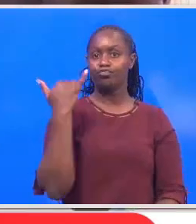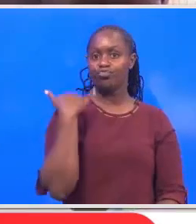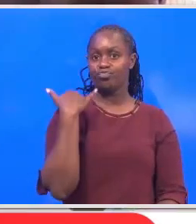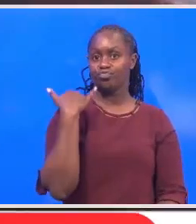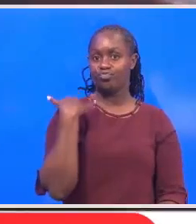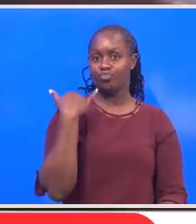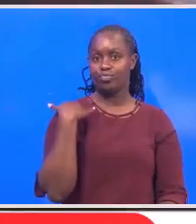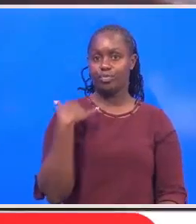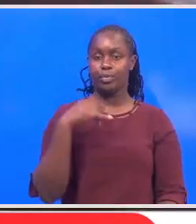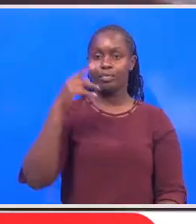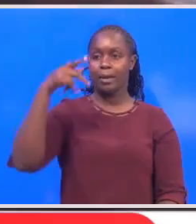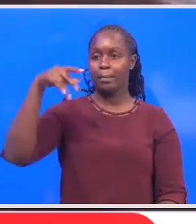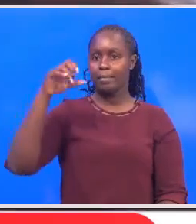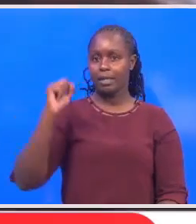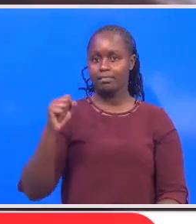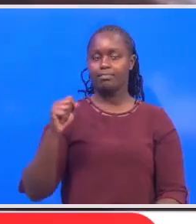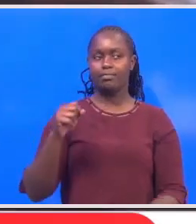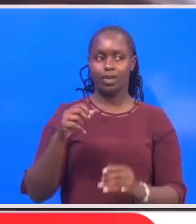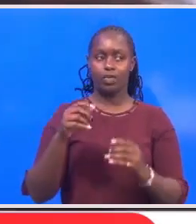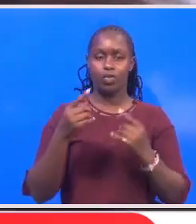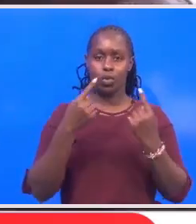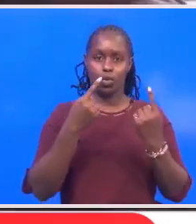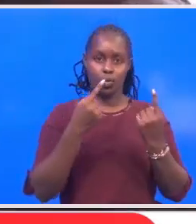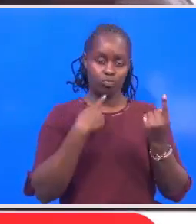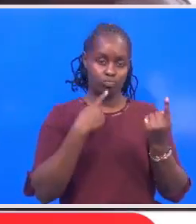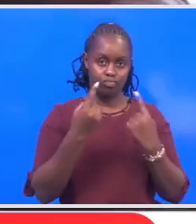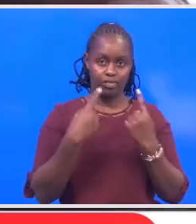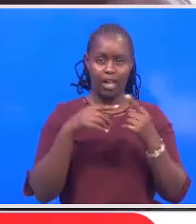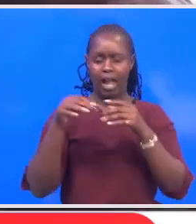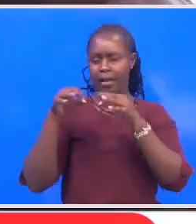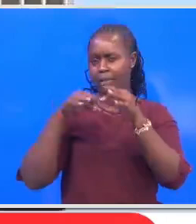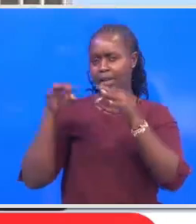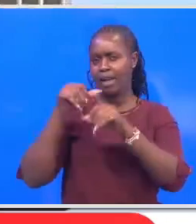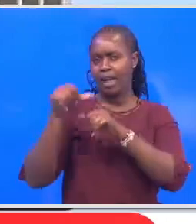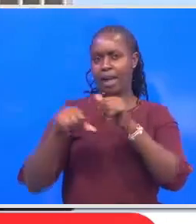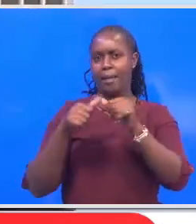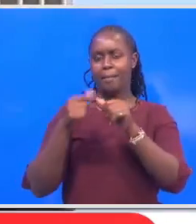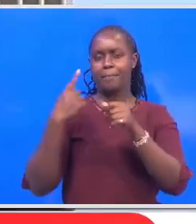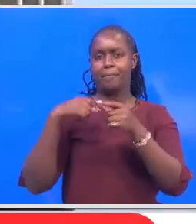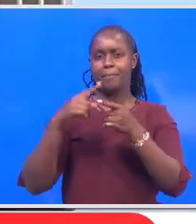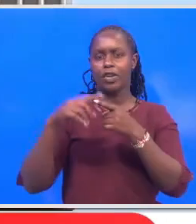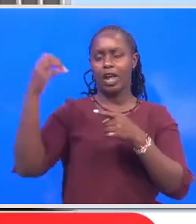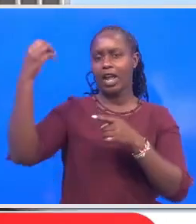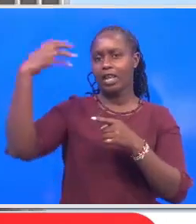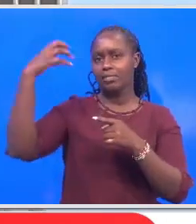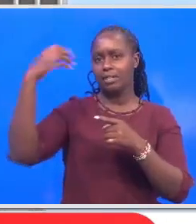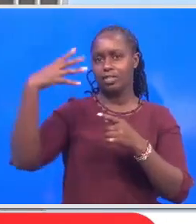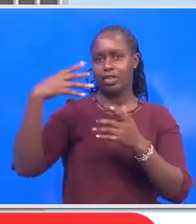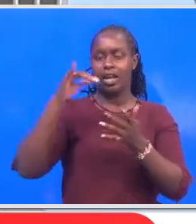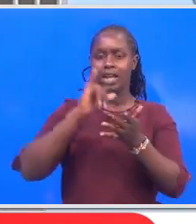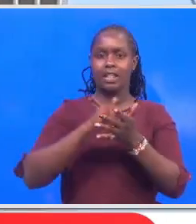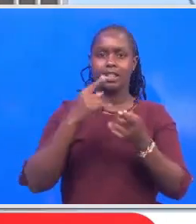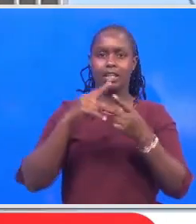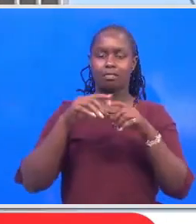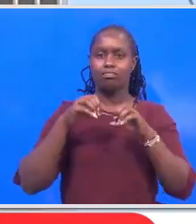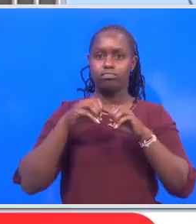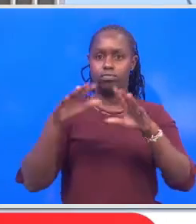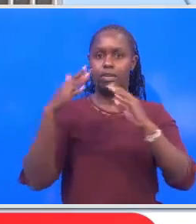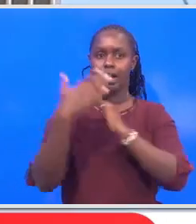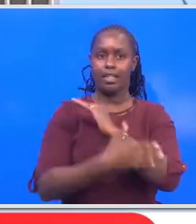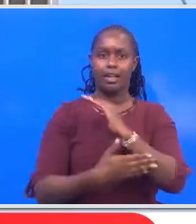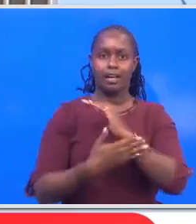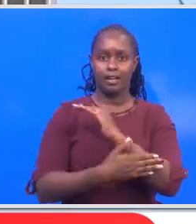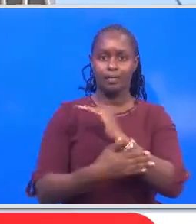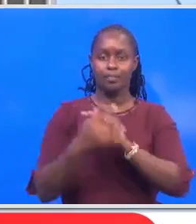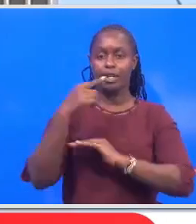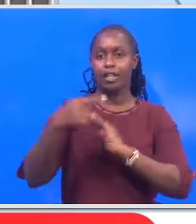cabinet resolved to unbundle the interconnected electricity transmission network that spans across the country. The